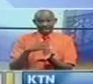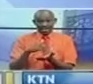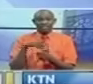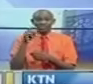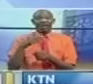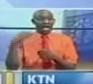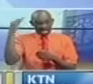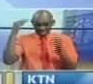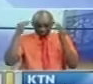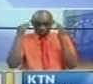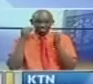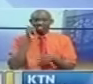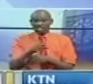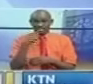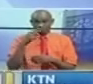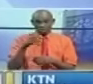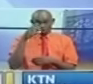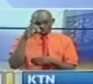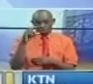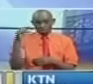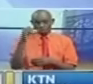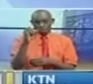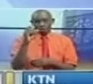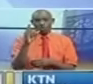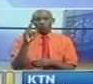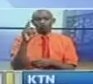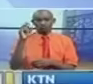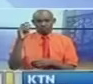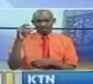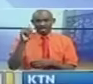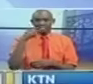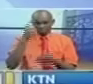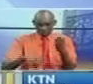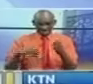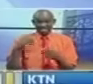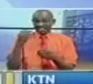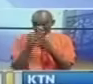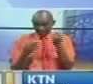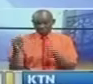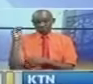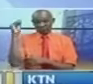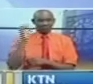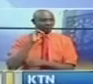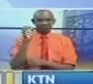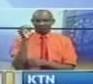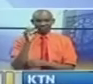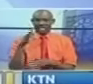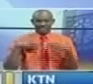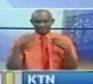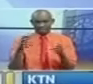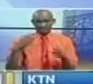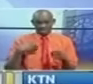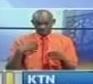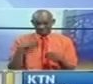ruling, High Court Judge Justice Geroge Odunga also barred the swearing in of the tribunal. Rita Tinina begins our bulletin with